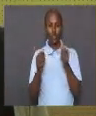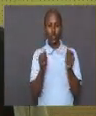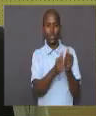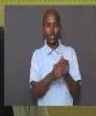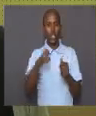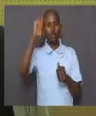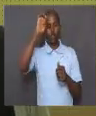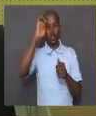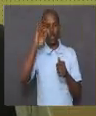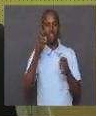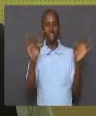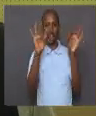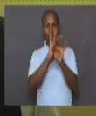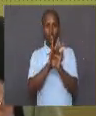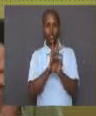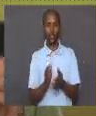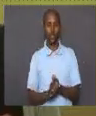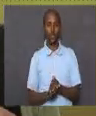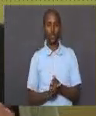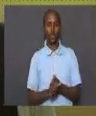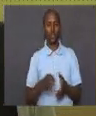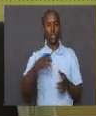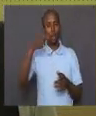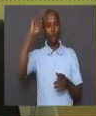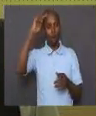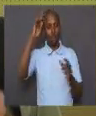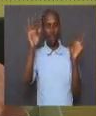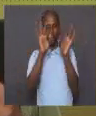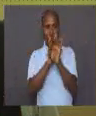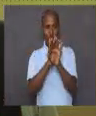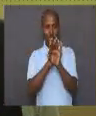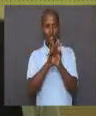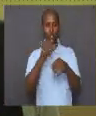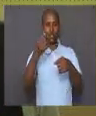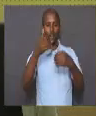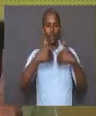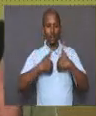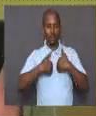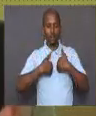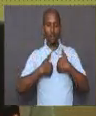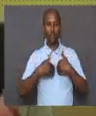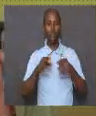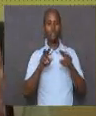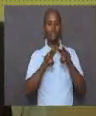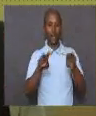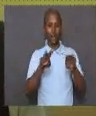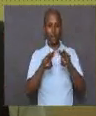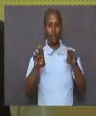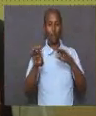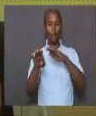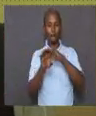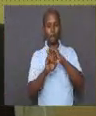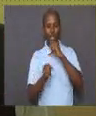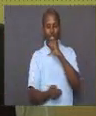exponential functions. A power function consists of a variable